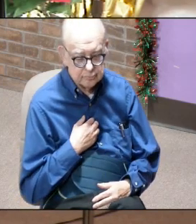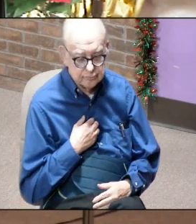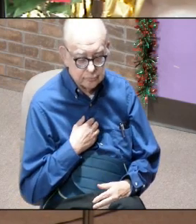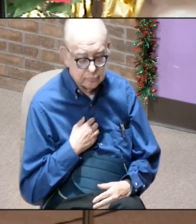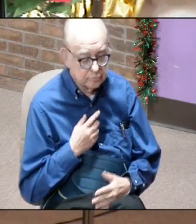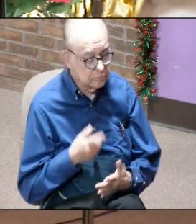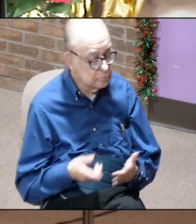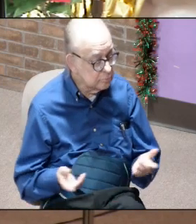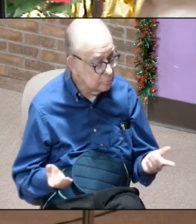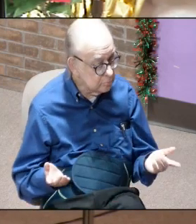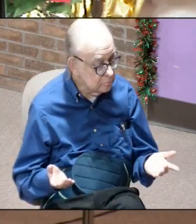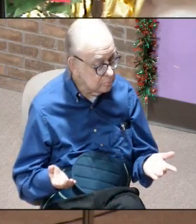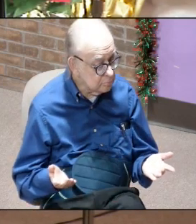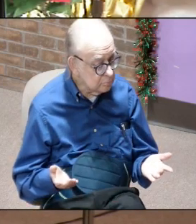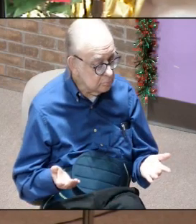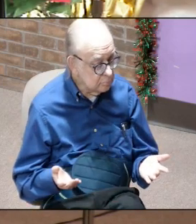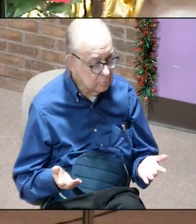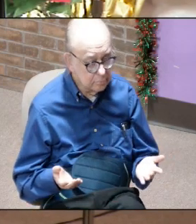was it?